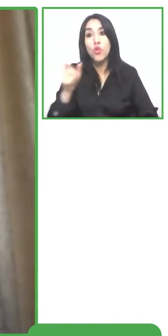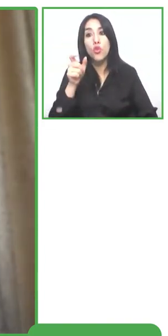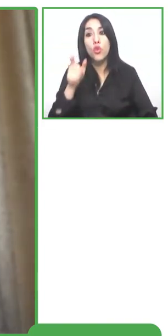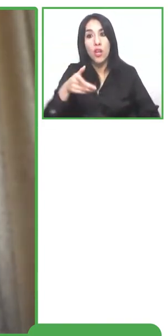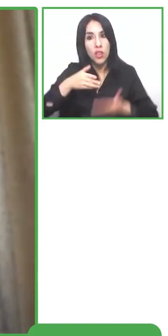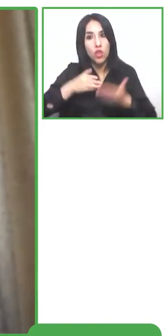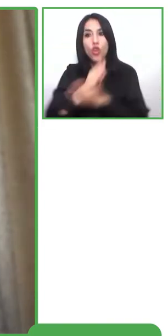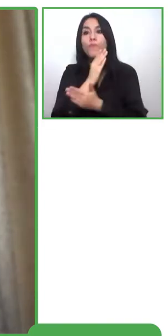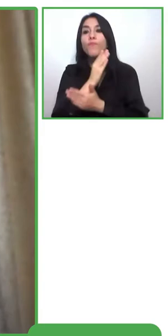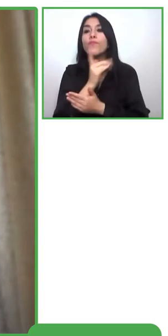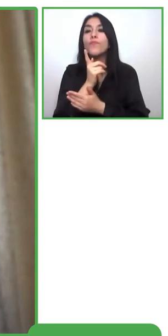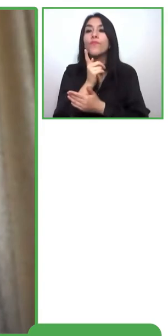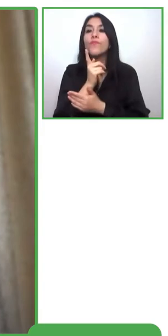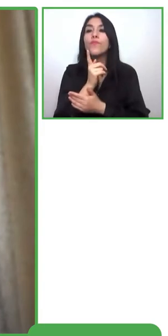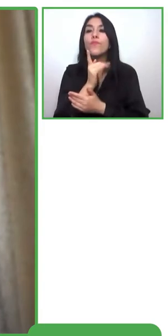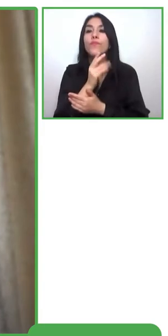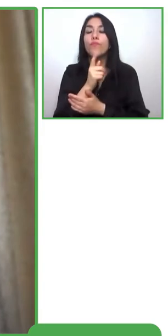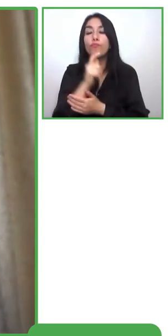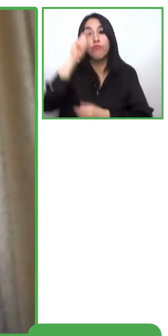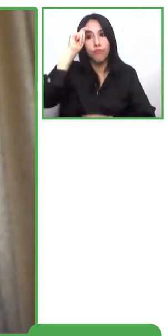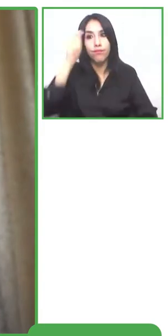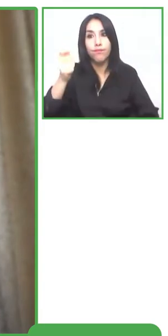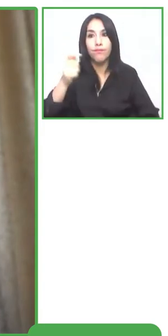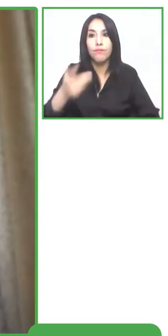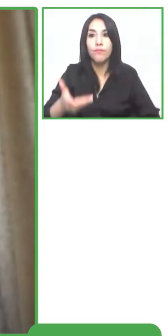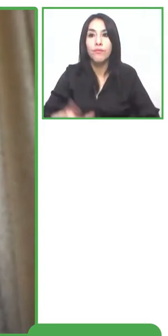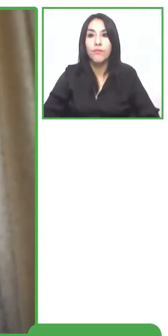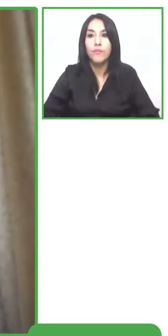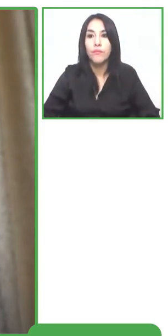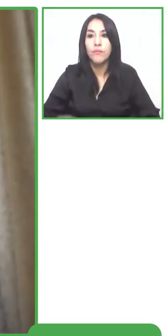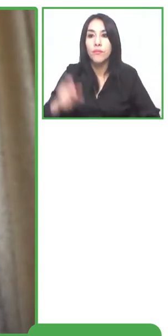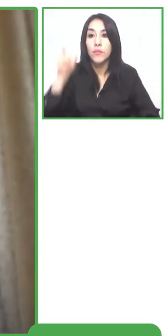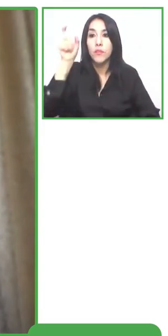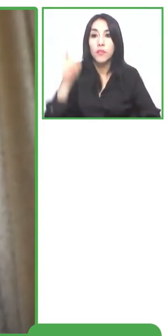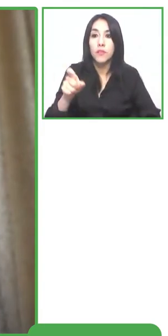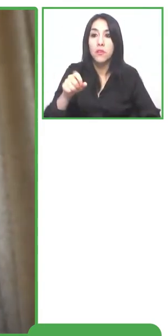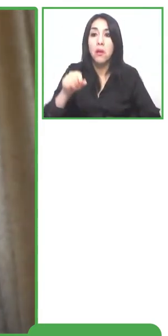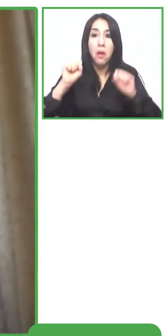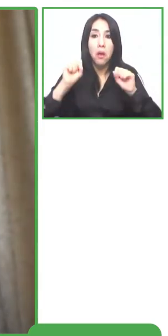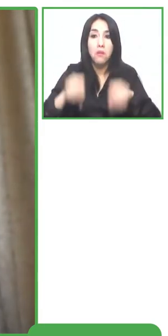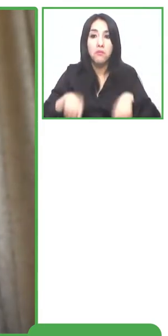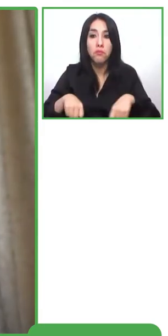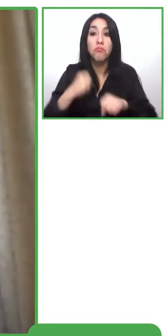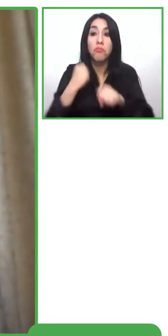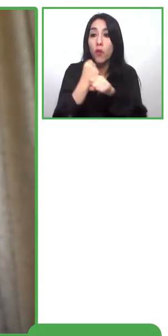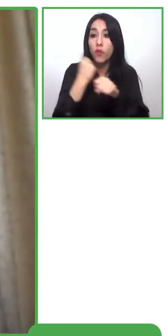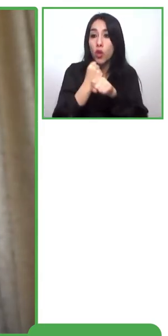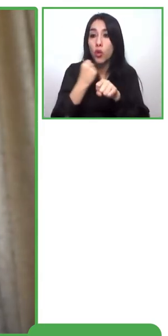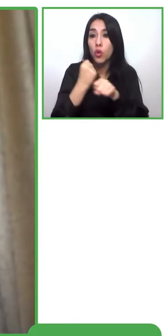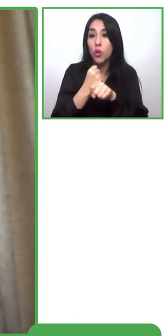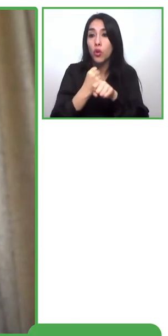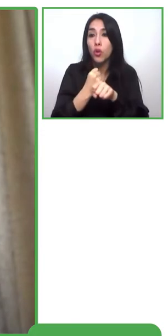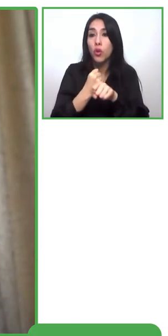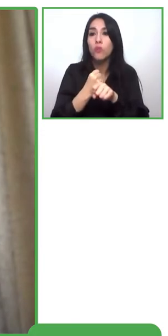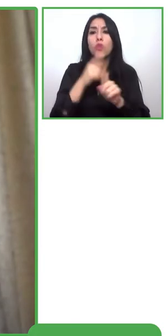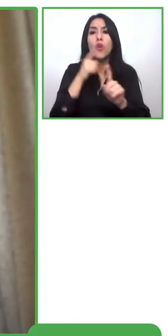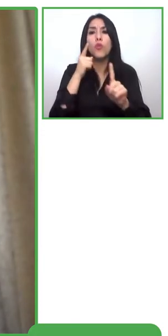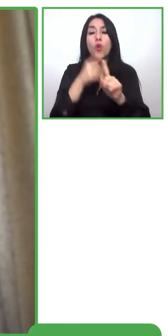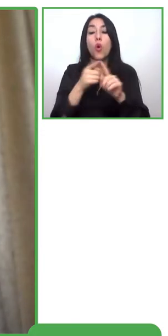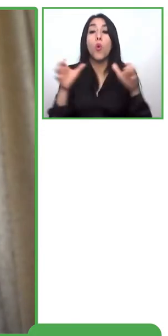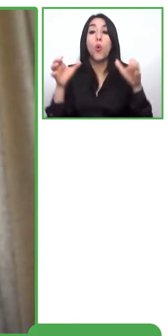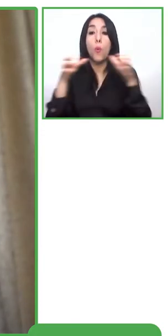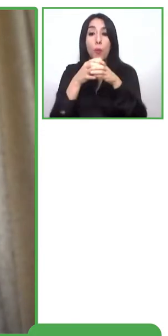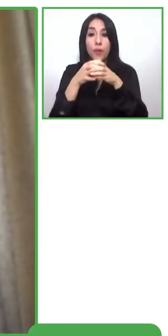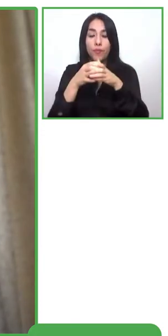of our input in society, or for society.